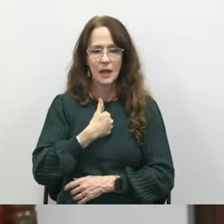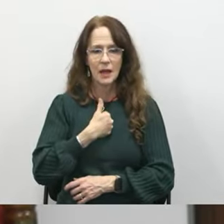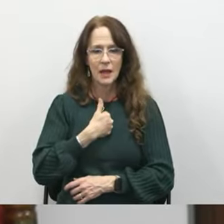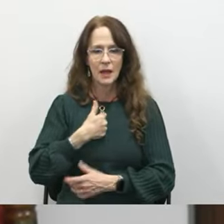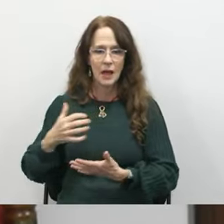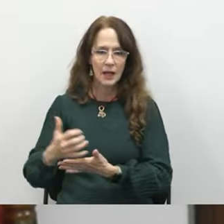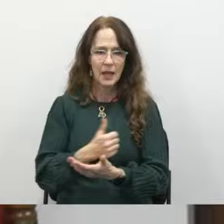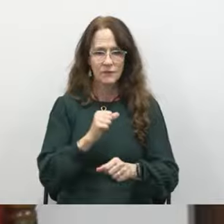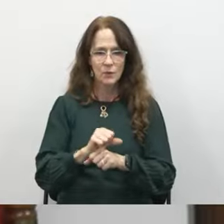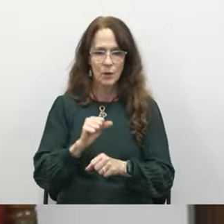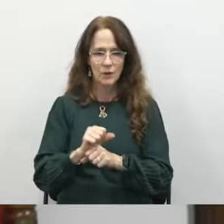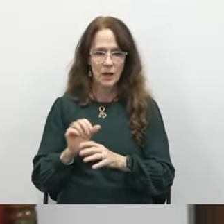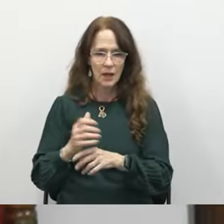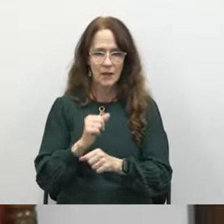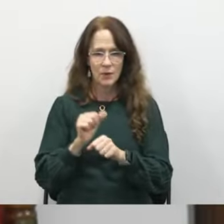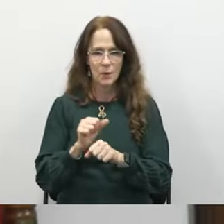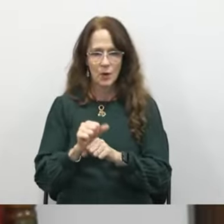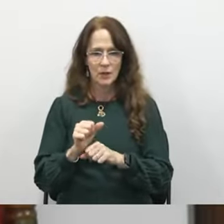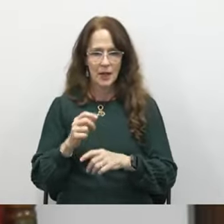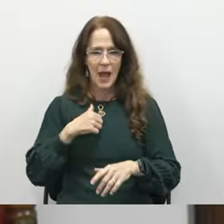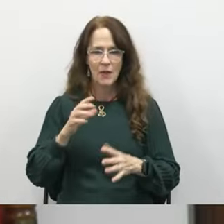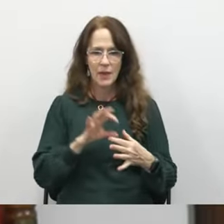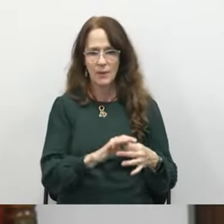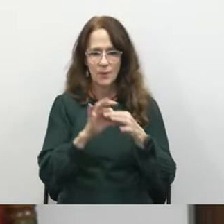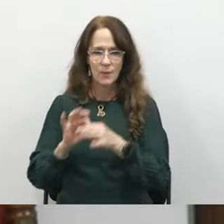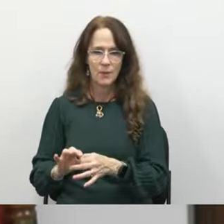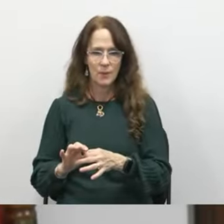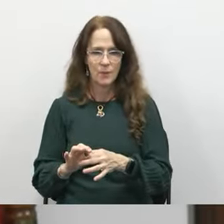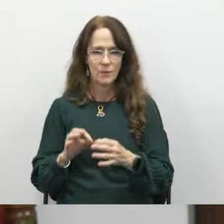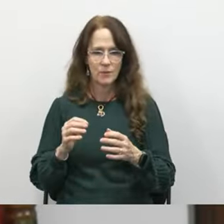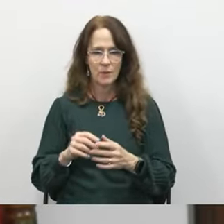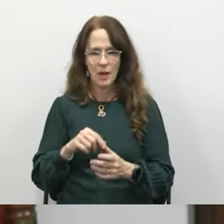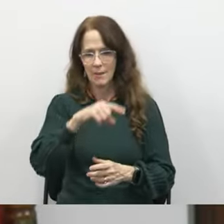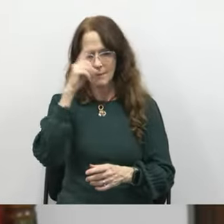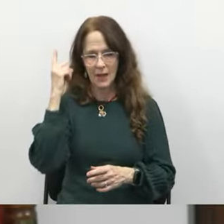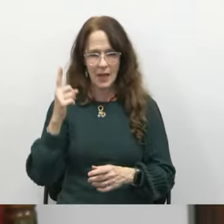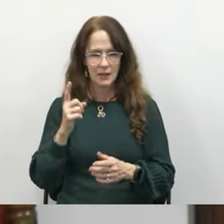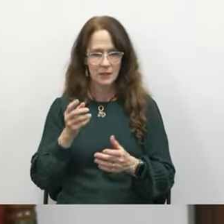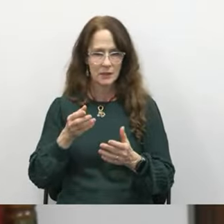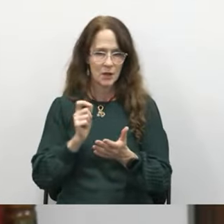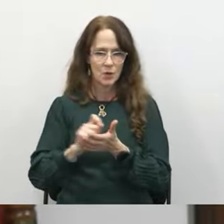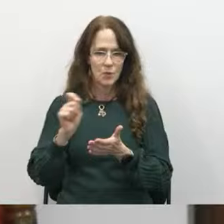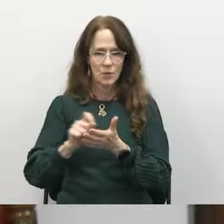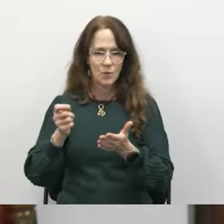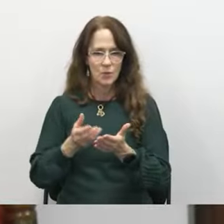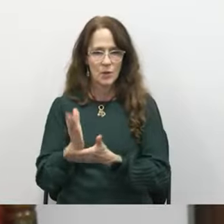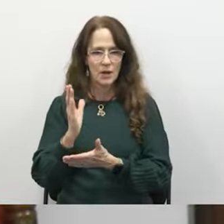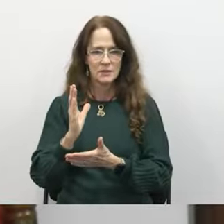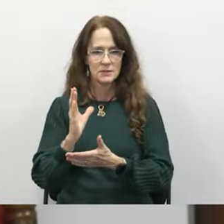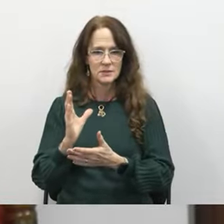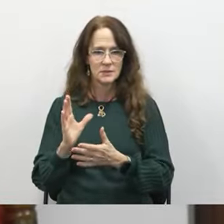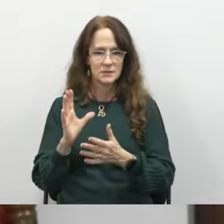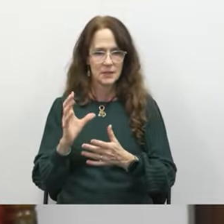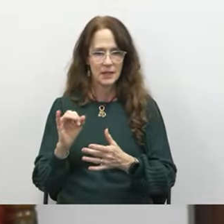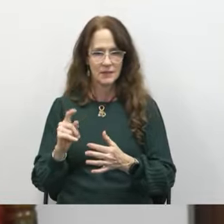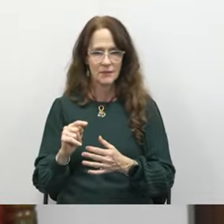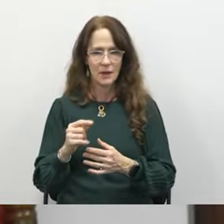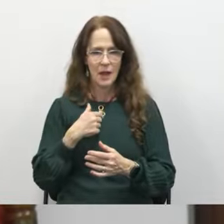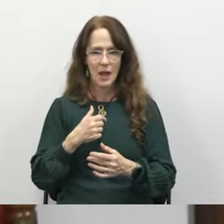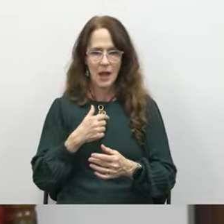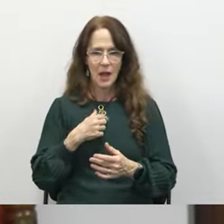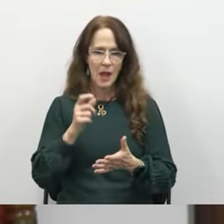collective work and responsibility, and how that ties into our work as Black Literary Society students. So we got to teach a couple members of our community how to be